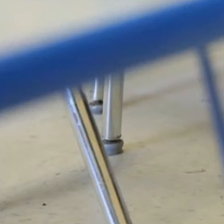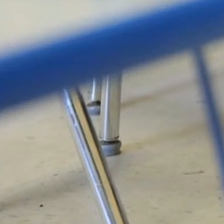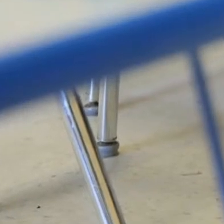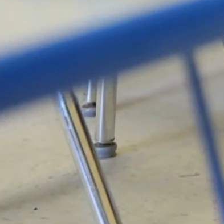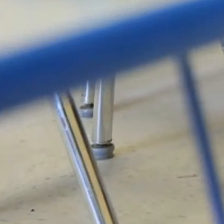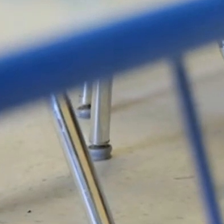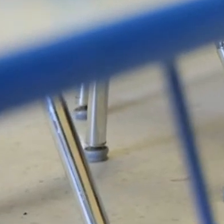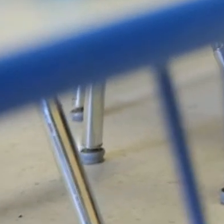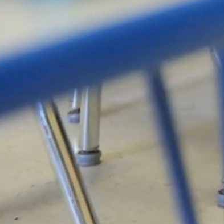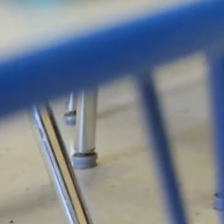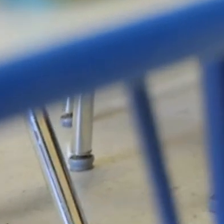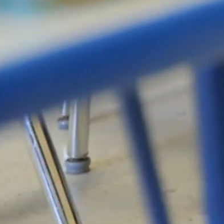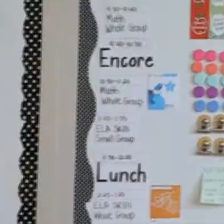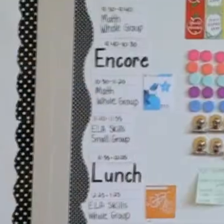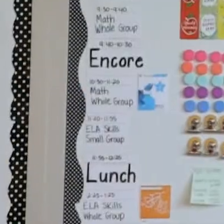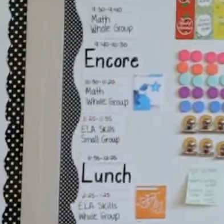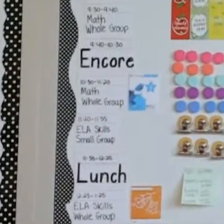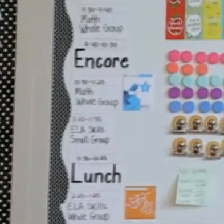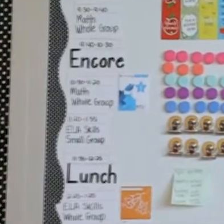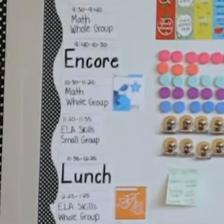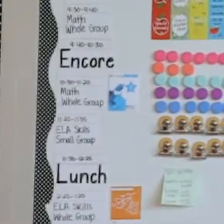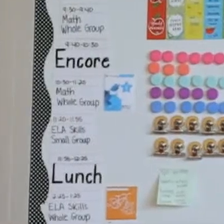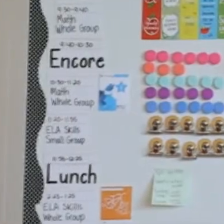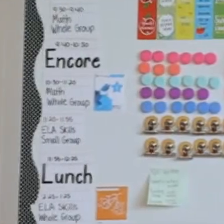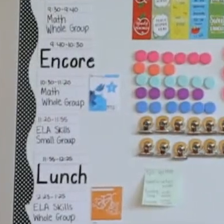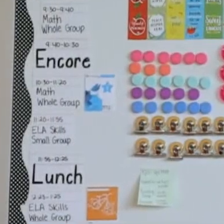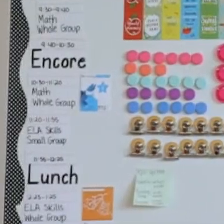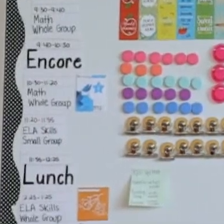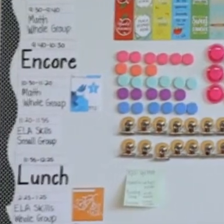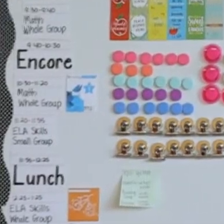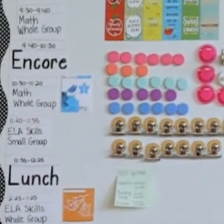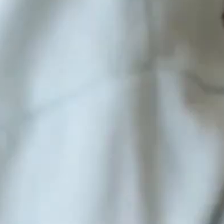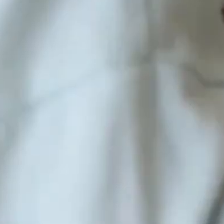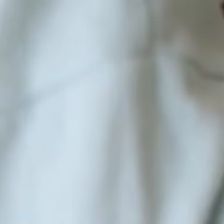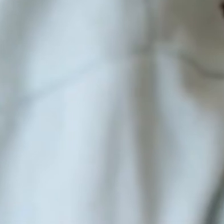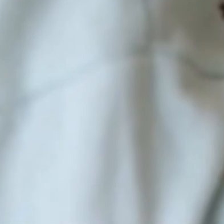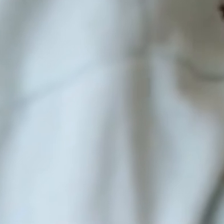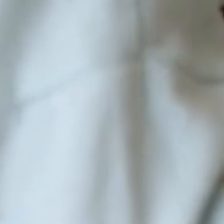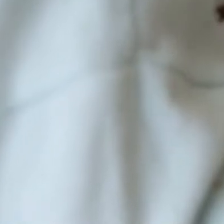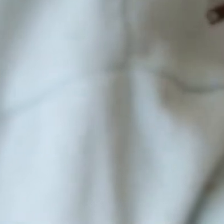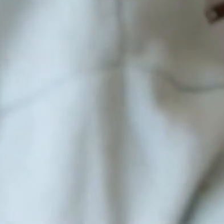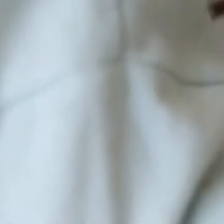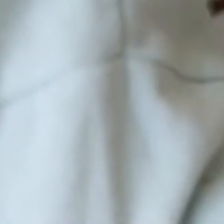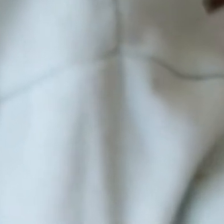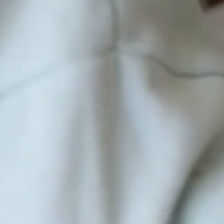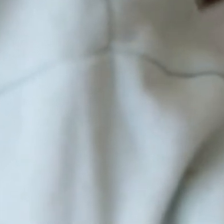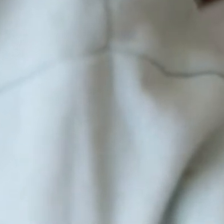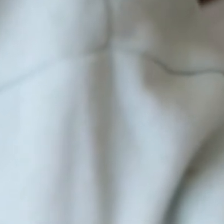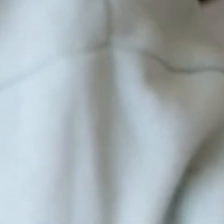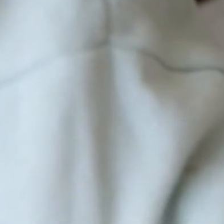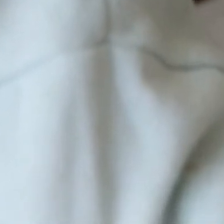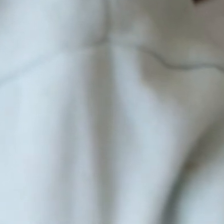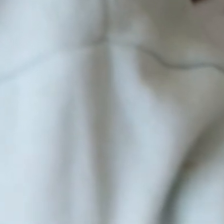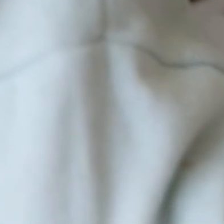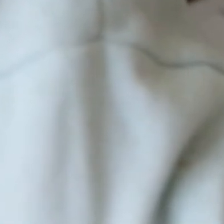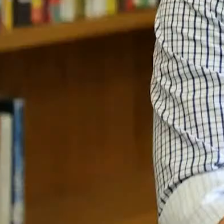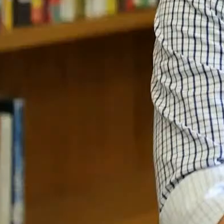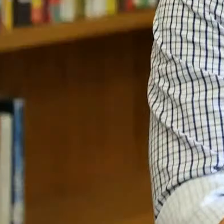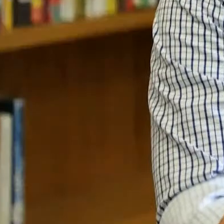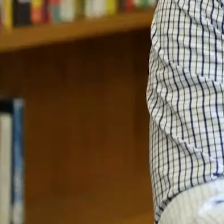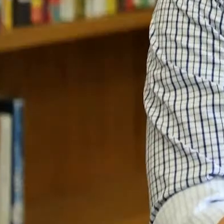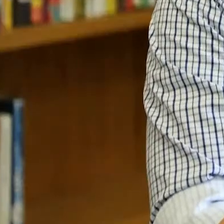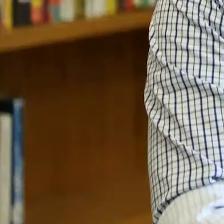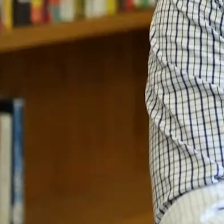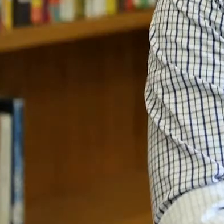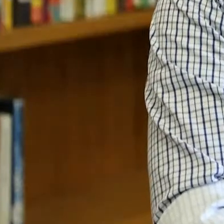asking for what they want. Other students really struggle when they get told no and have to learn how to handle being told no. And so once we